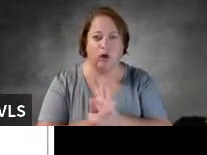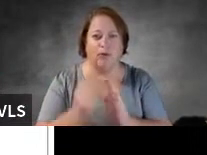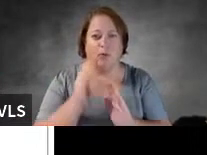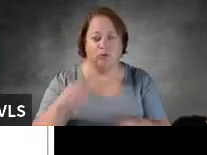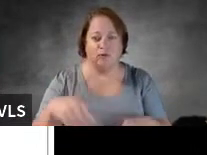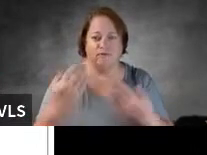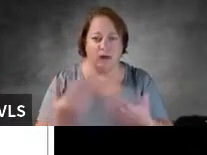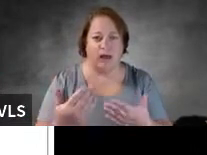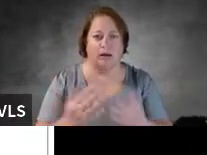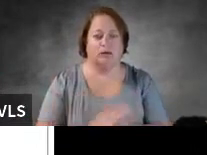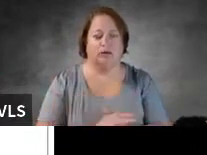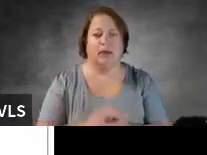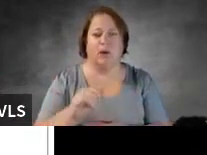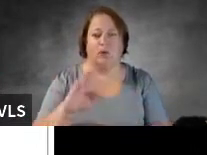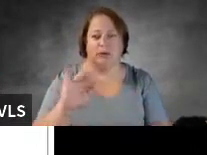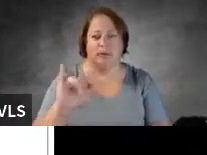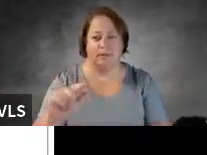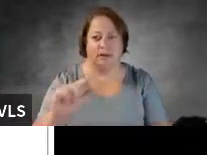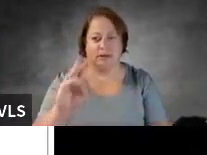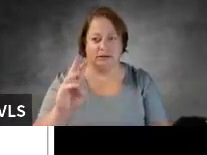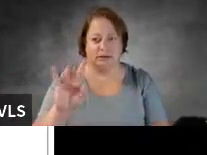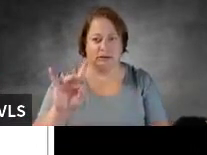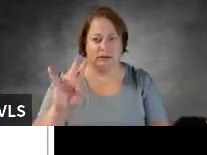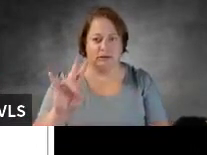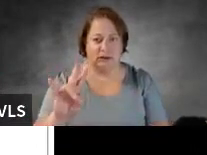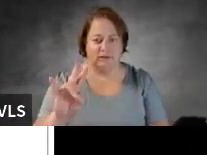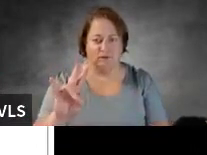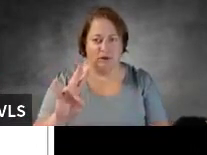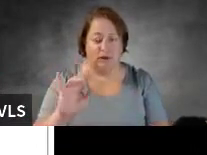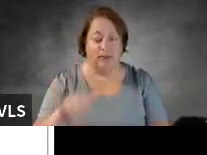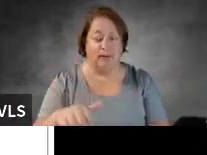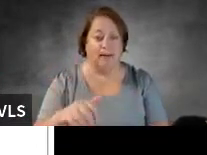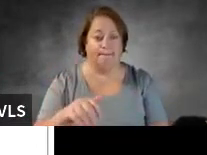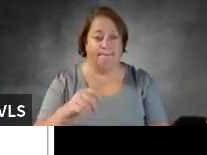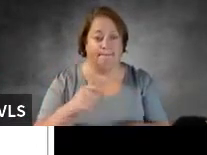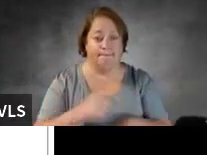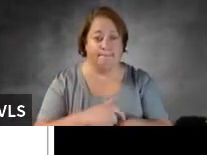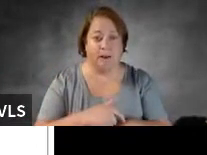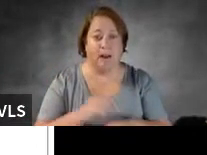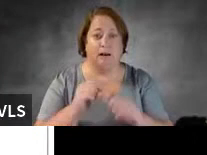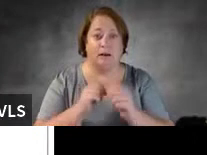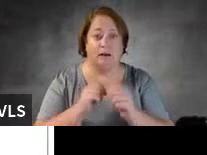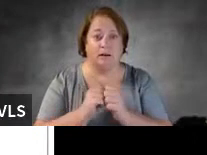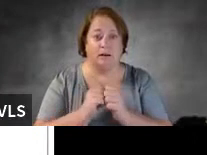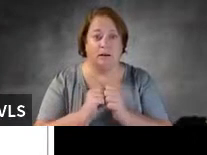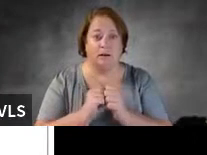was Senate Bill 687. So the bill at the time